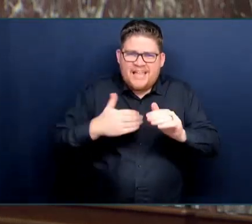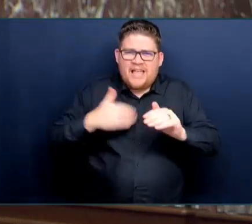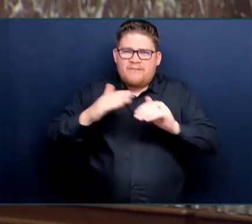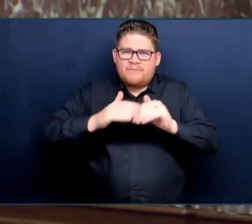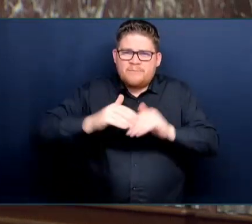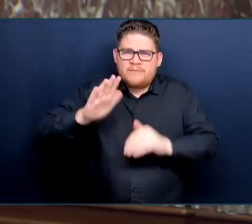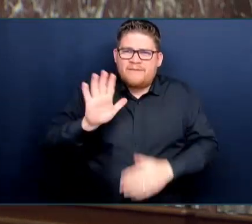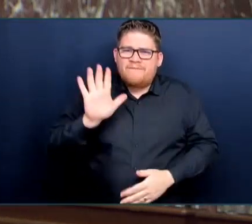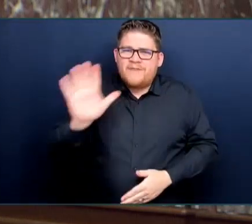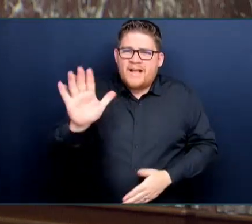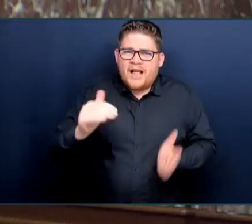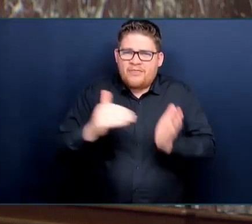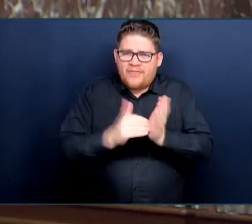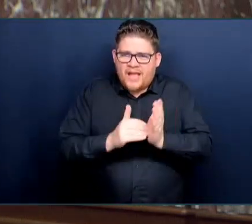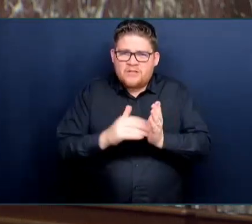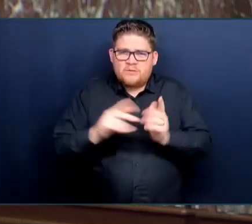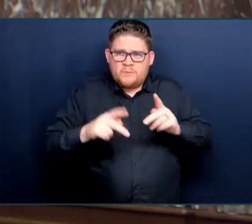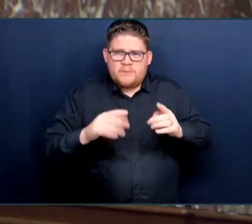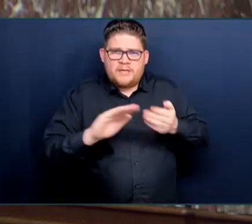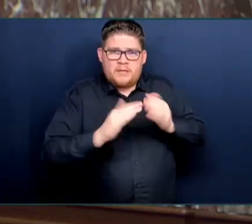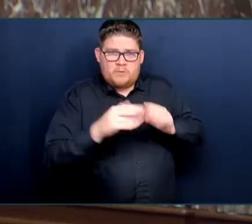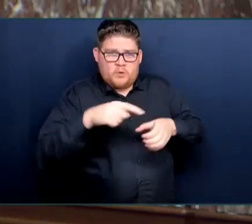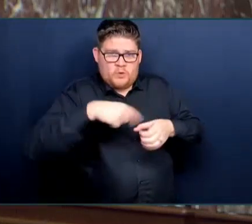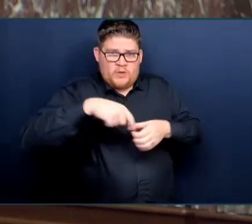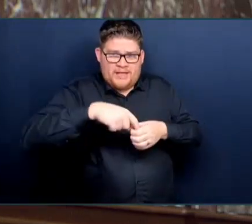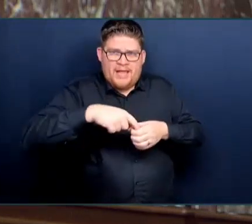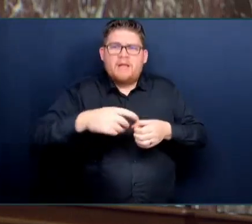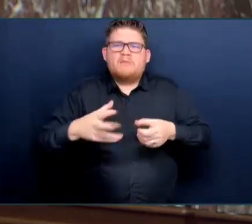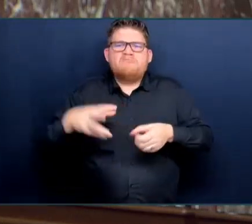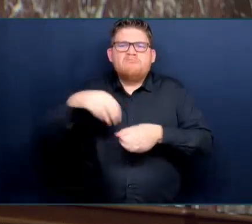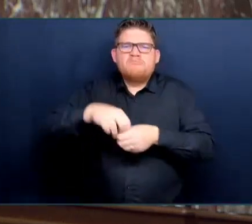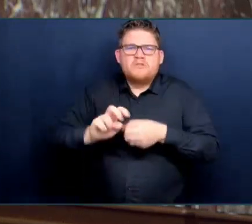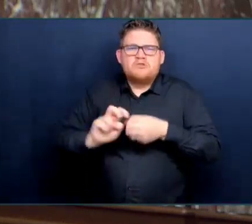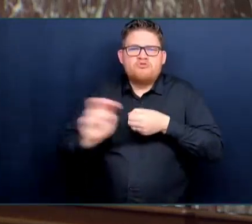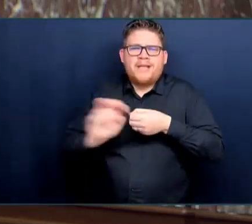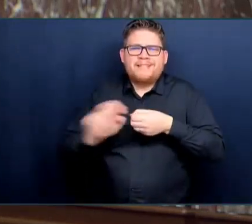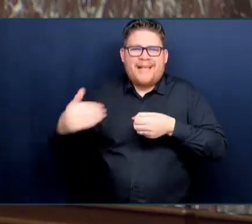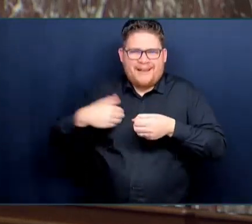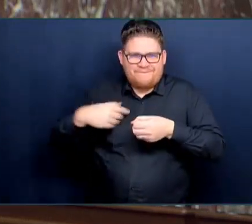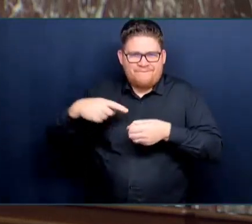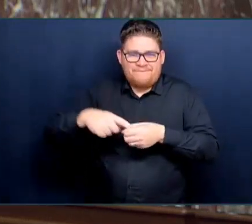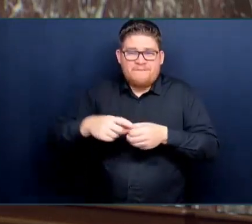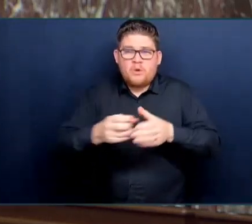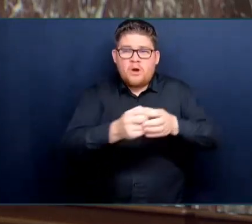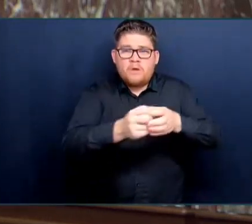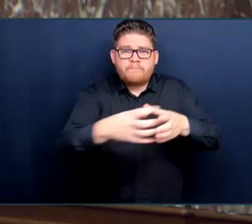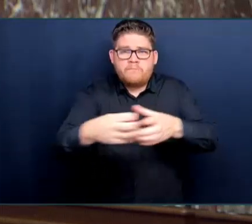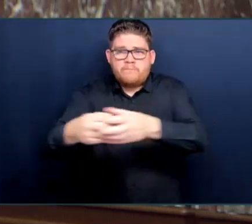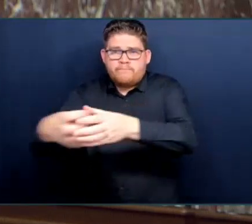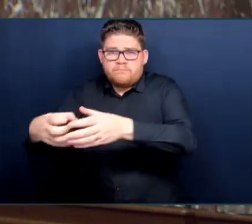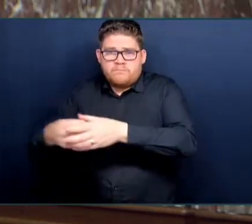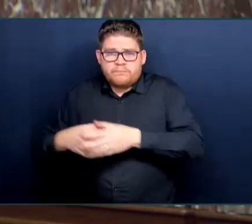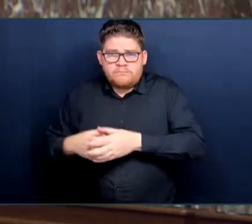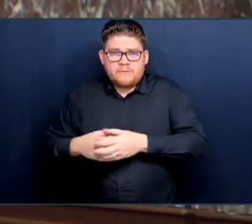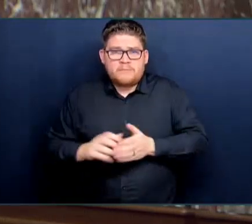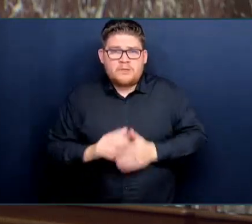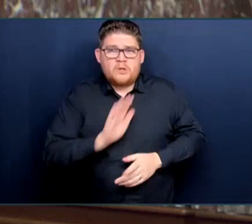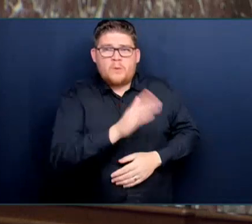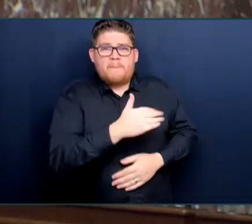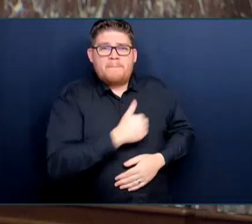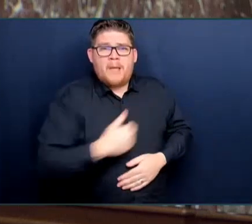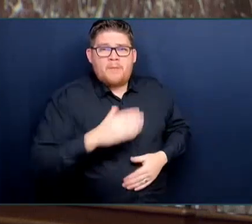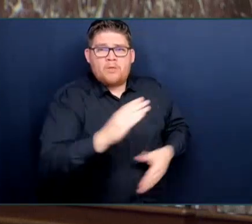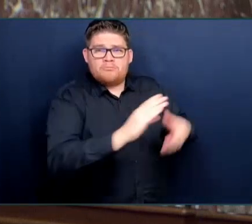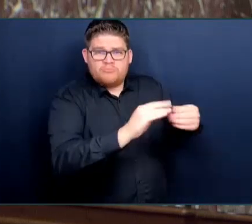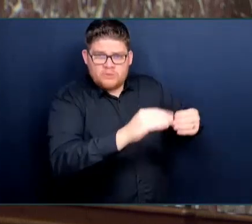routes and services across this province, including in that member's constituency. The context of this budget is